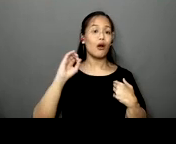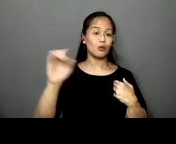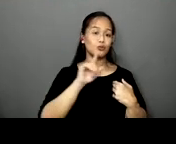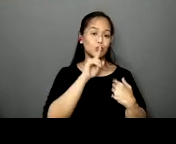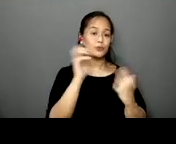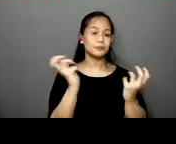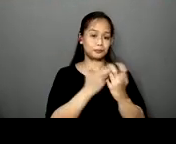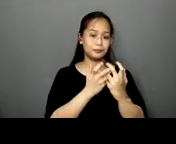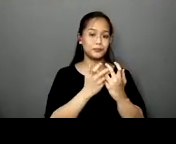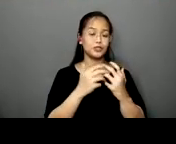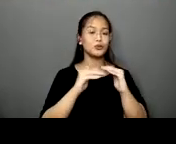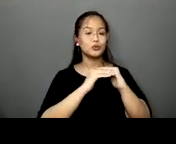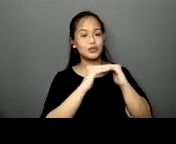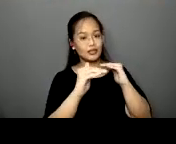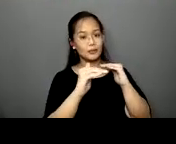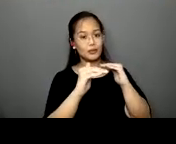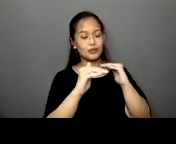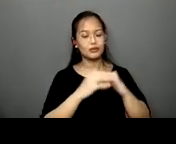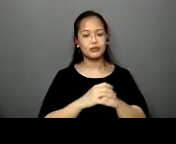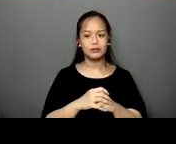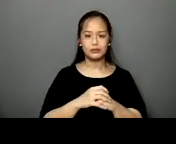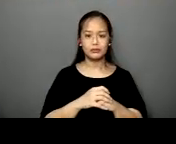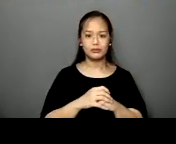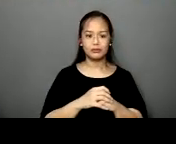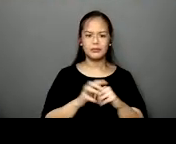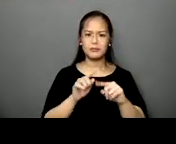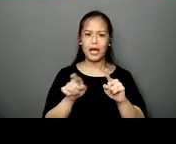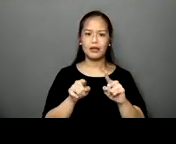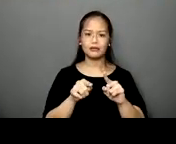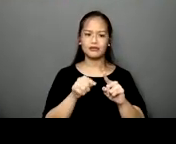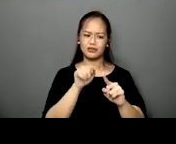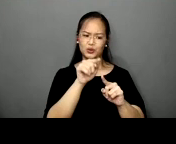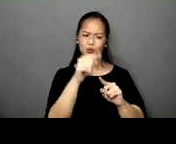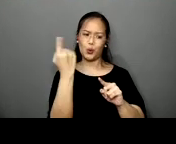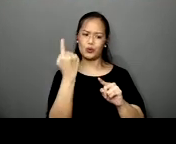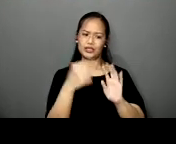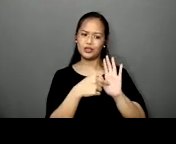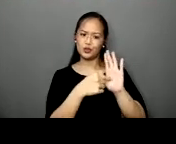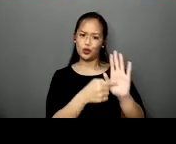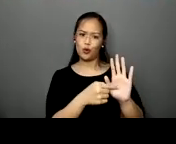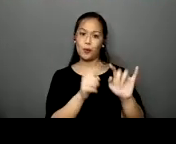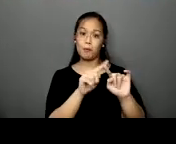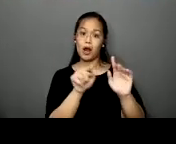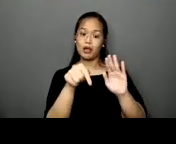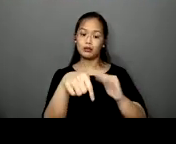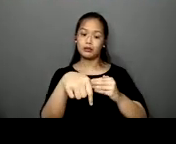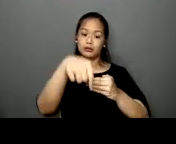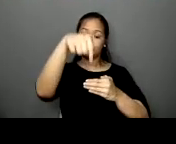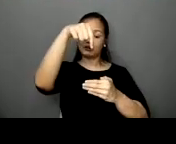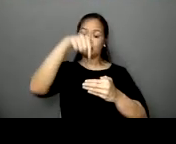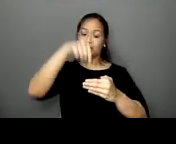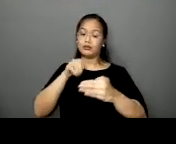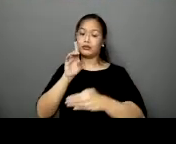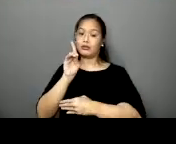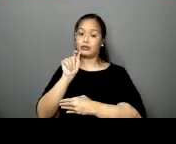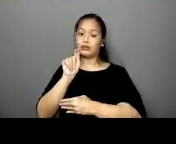important to also consider that these are just what they have presented, and that the real data behind it may not always